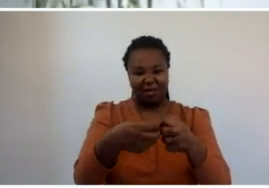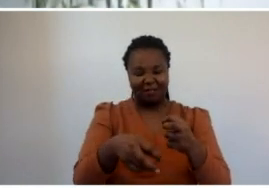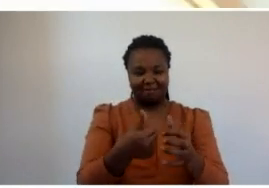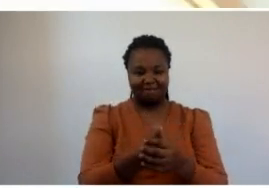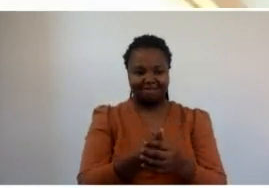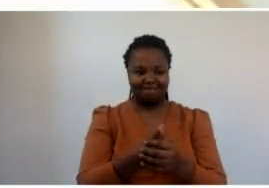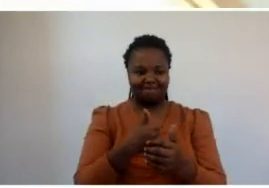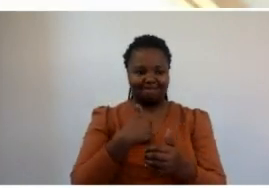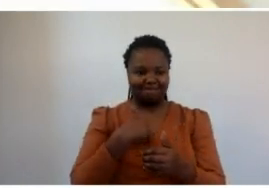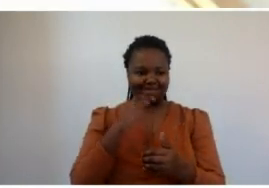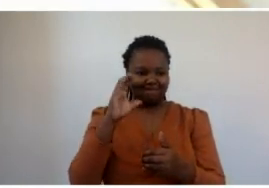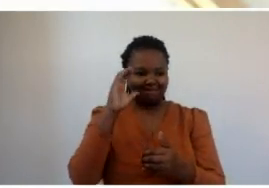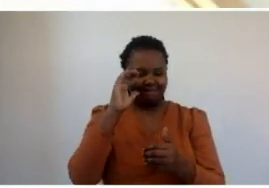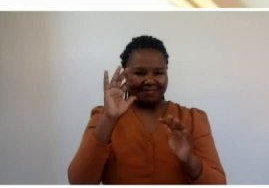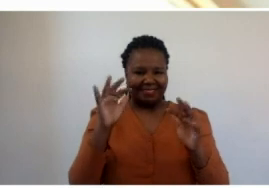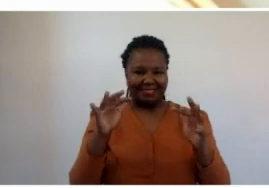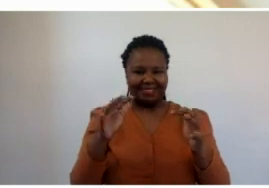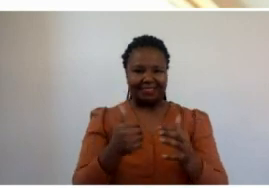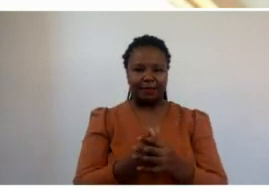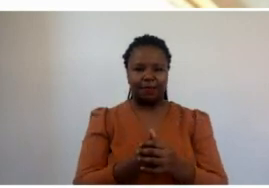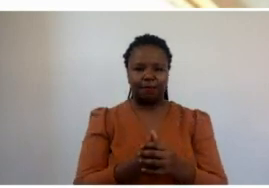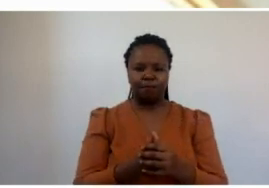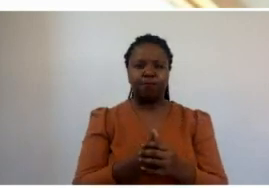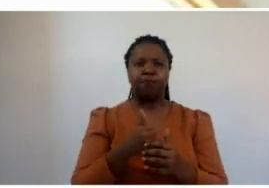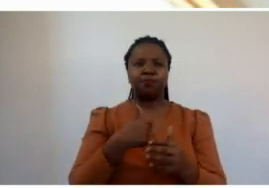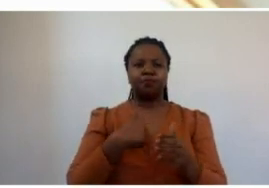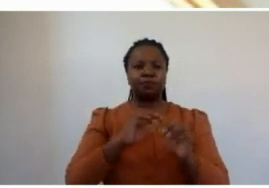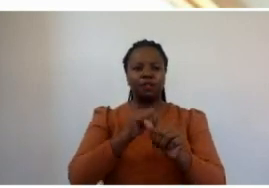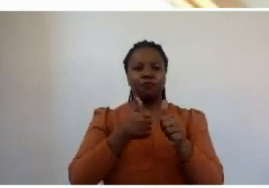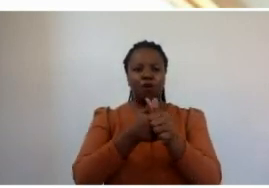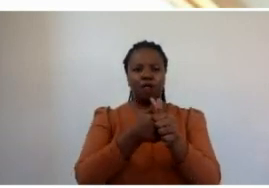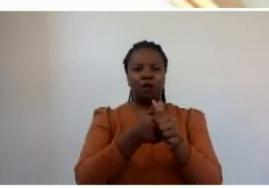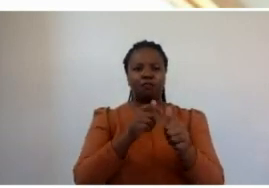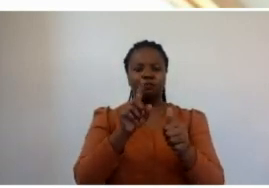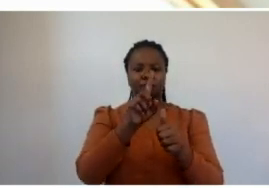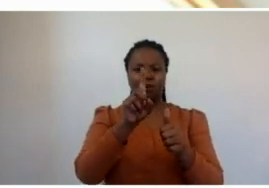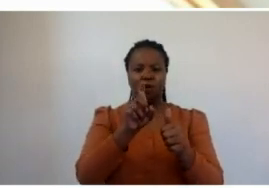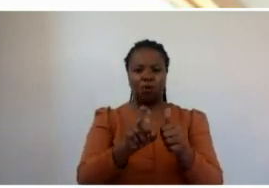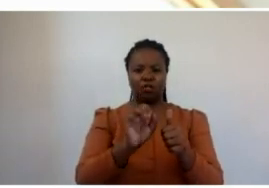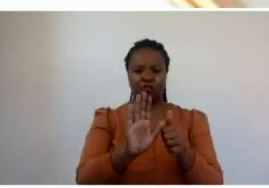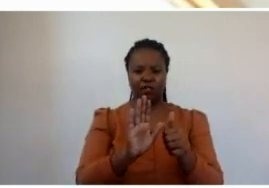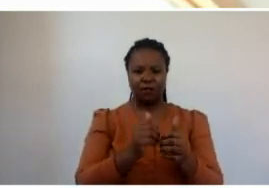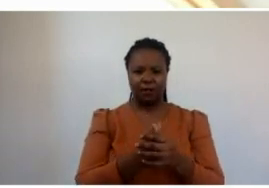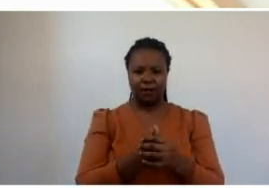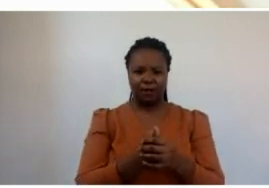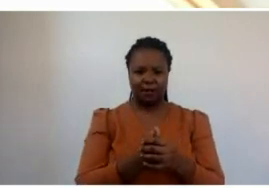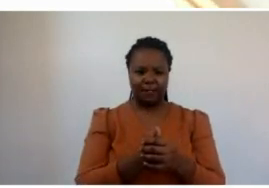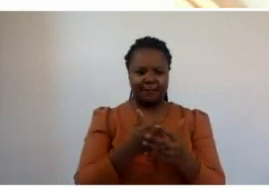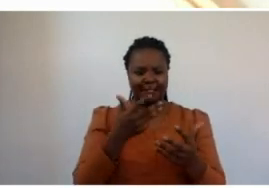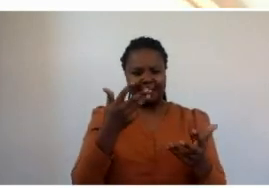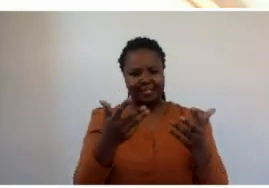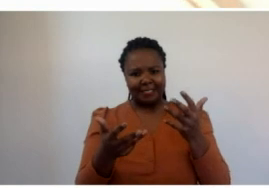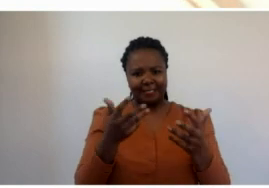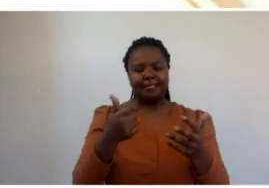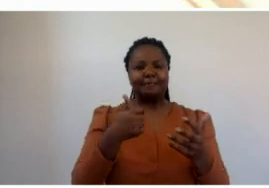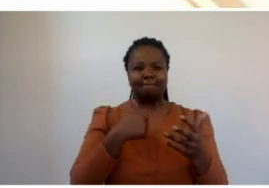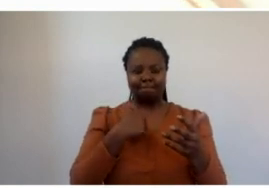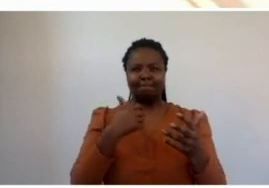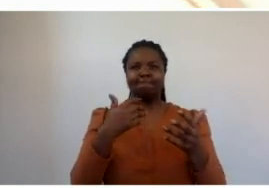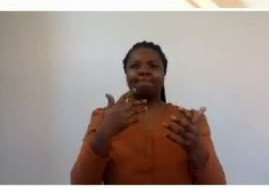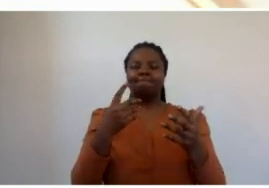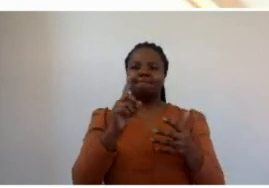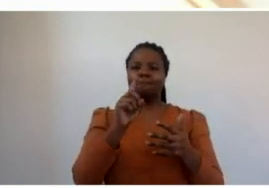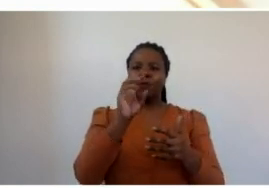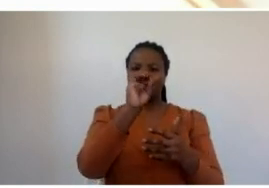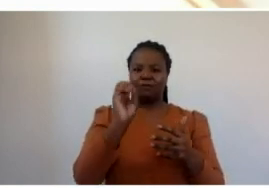Thanks so much, Ewan. I have one follow-up question, which is, and I 100% agree, as we think